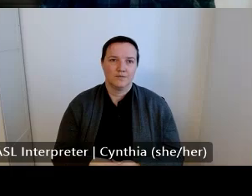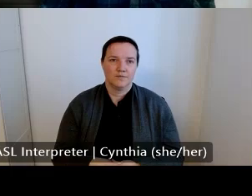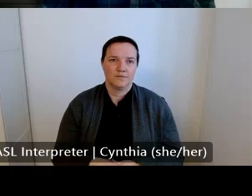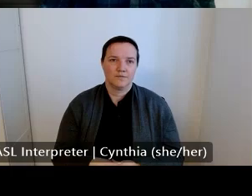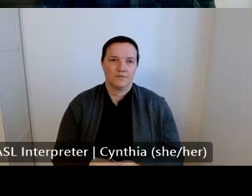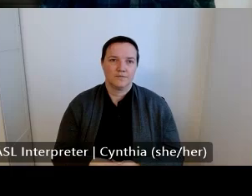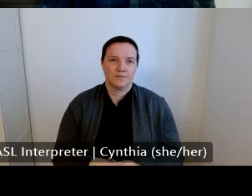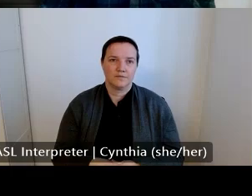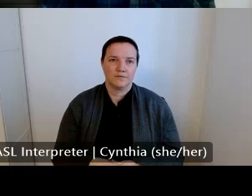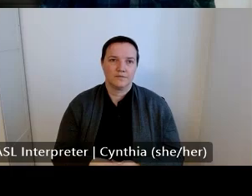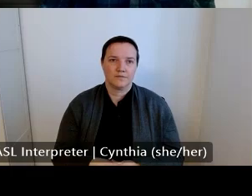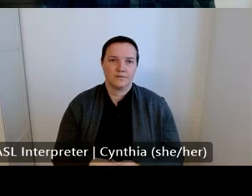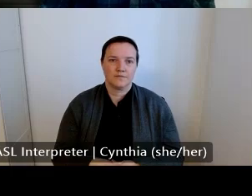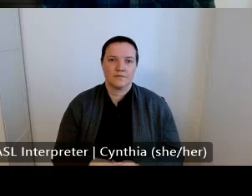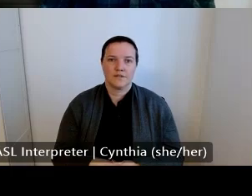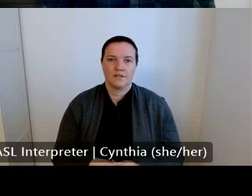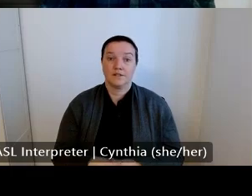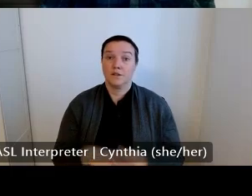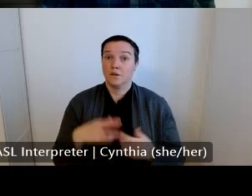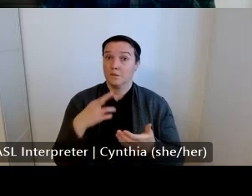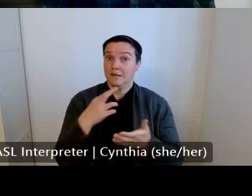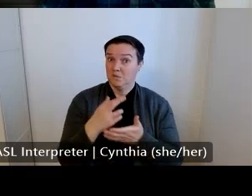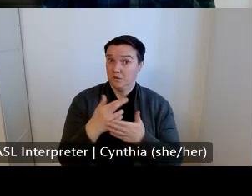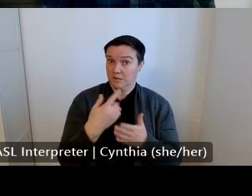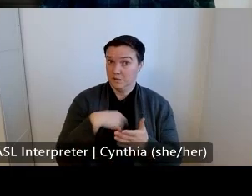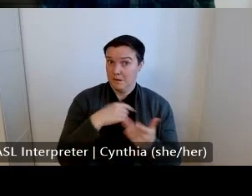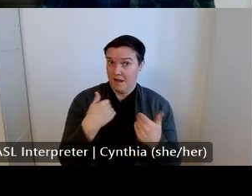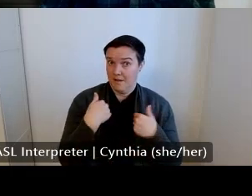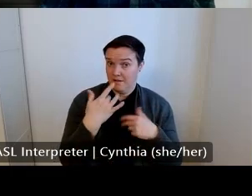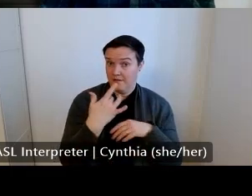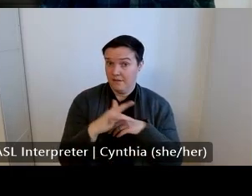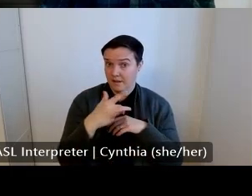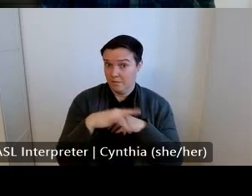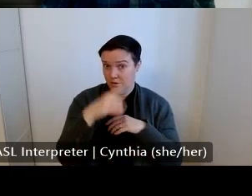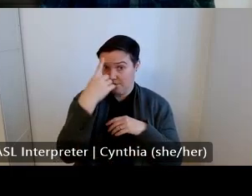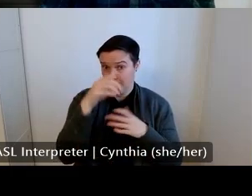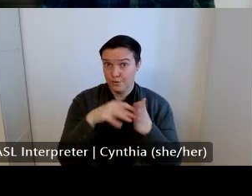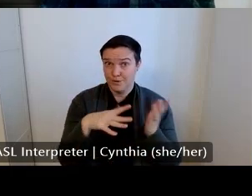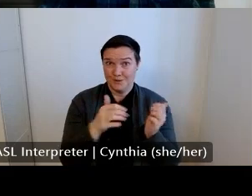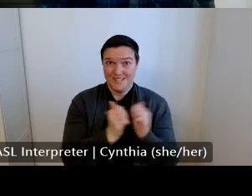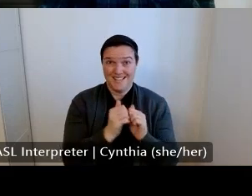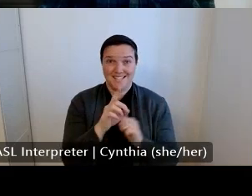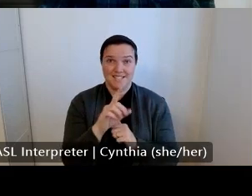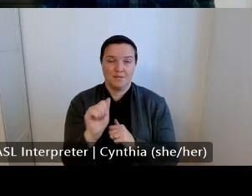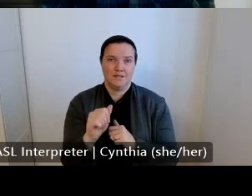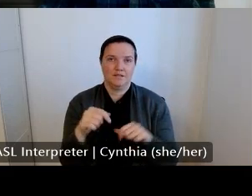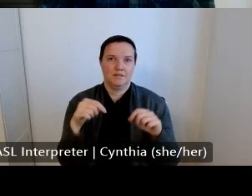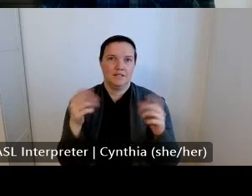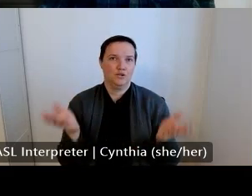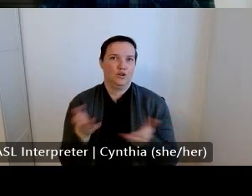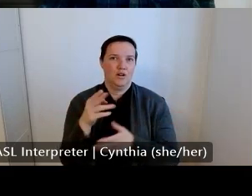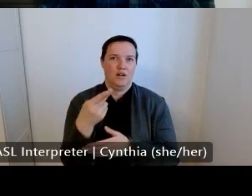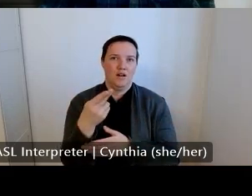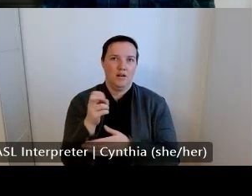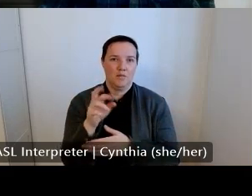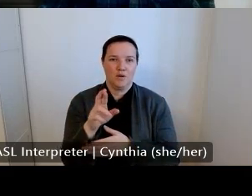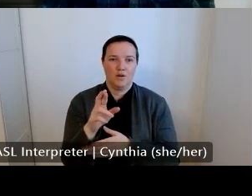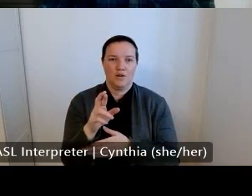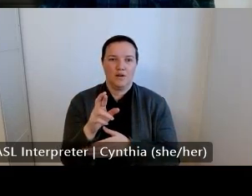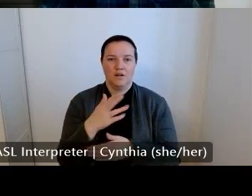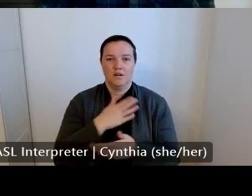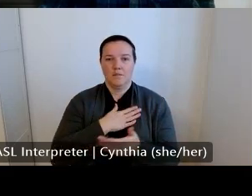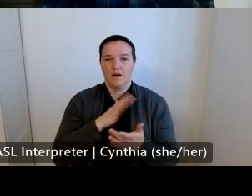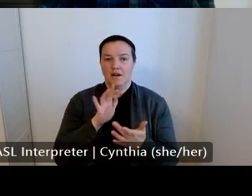resources that we have for students with disabilities at Humber. My contact information